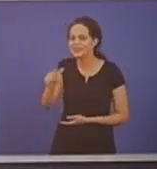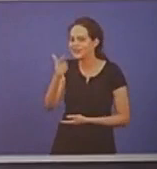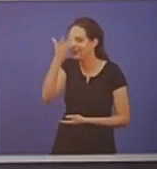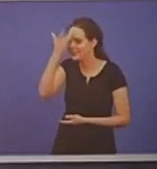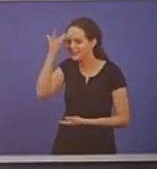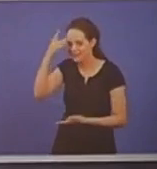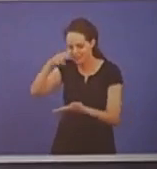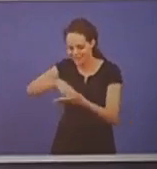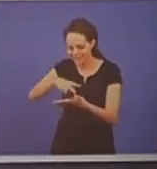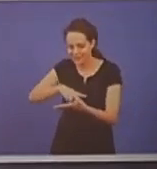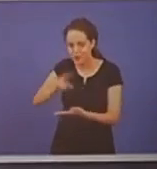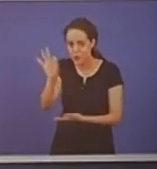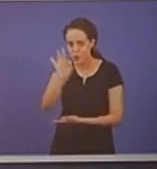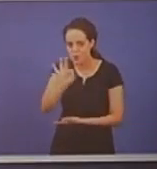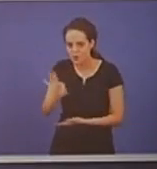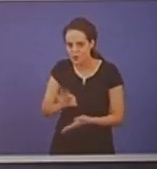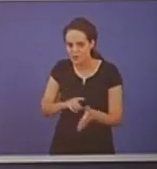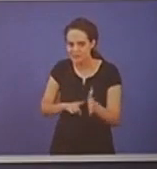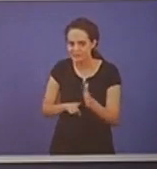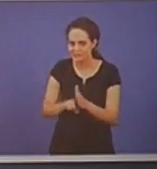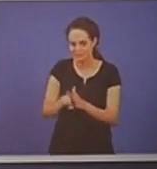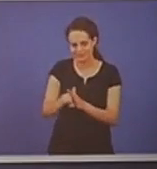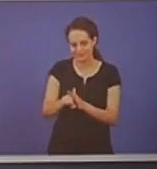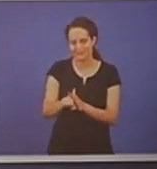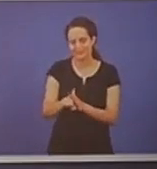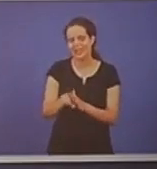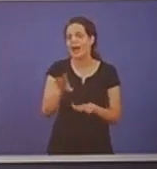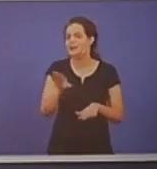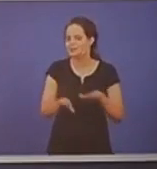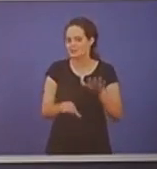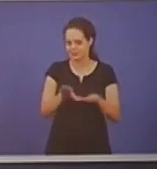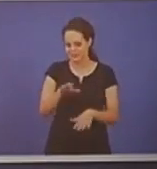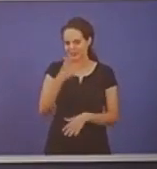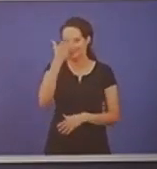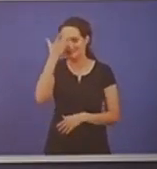I'm not going to ask whoever didn't read.